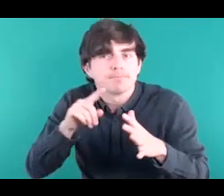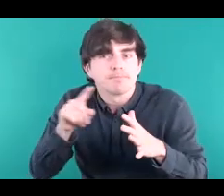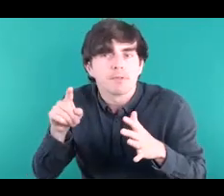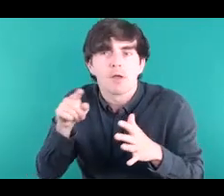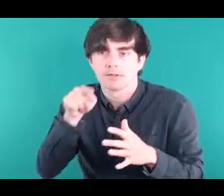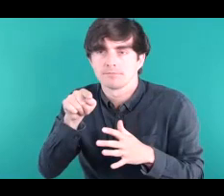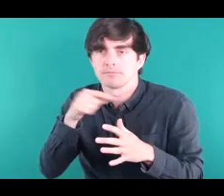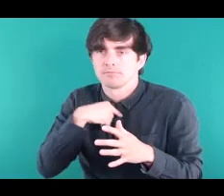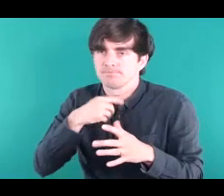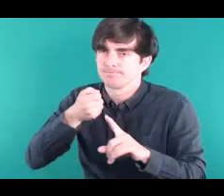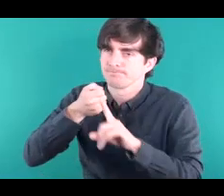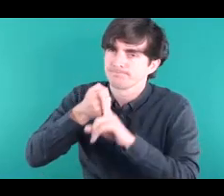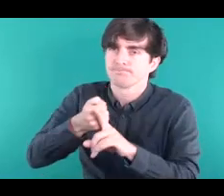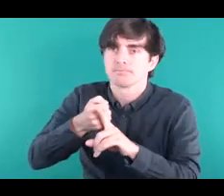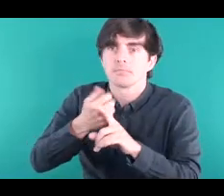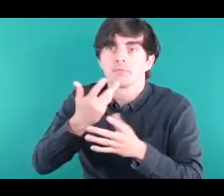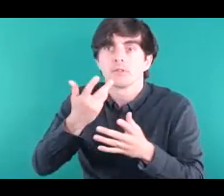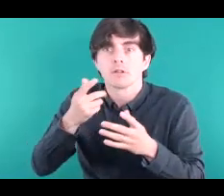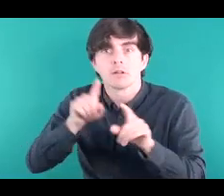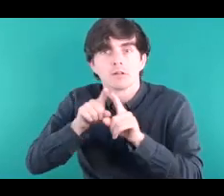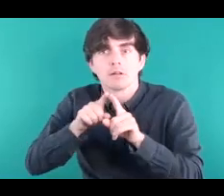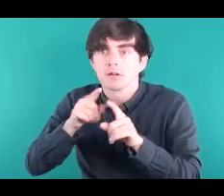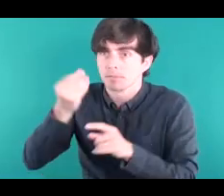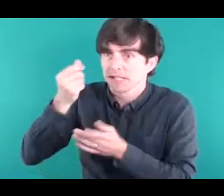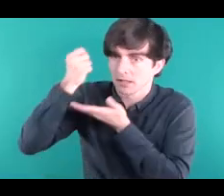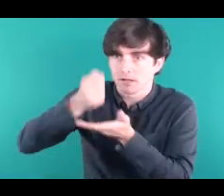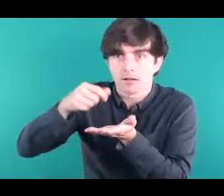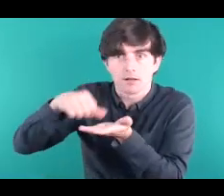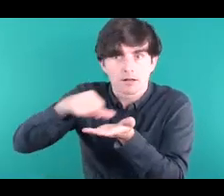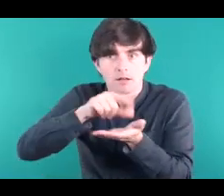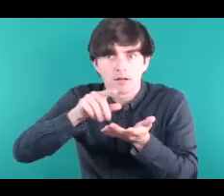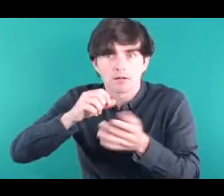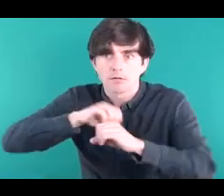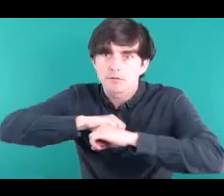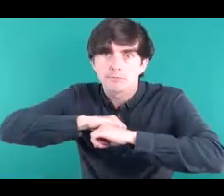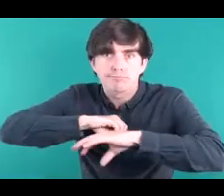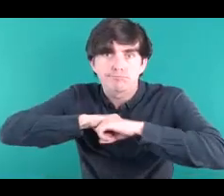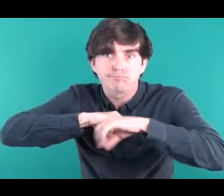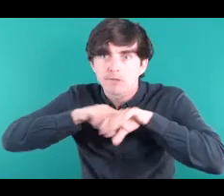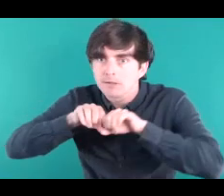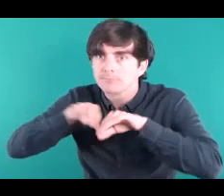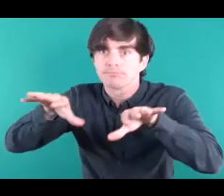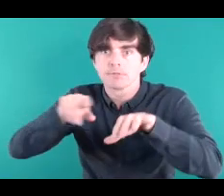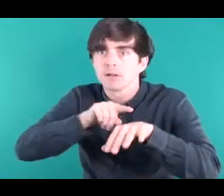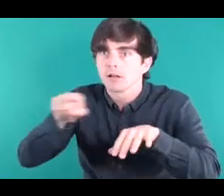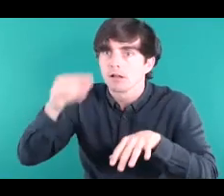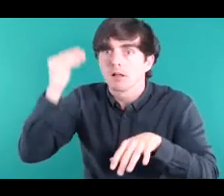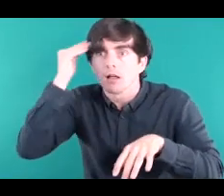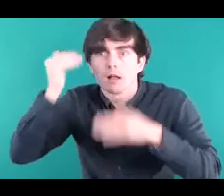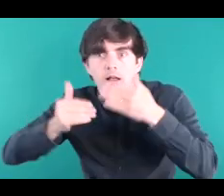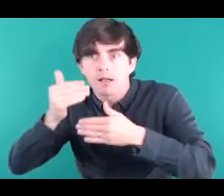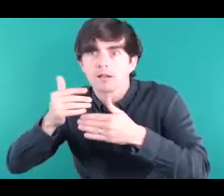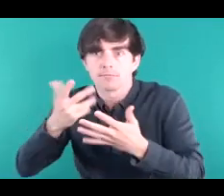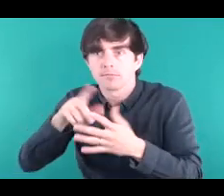been particularly painful during the lockdown or the different restrictions because of the disruption it created to